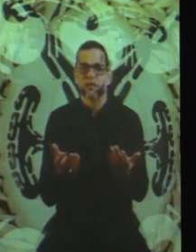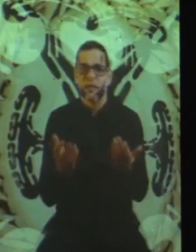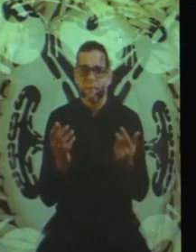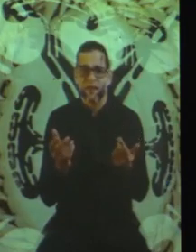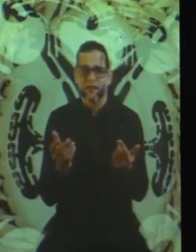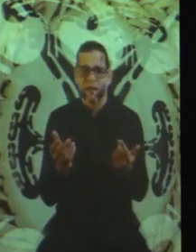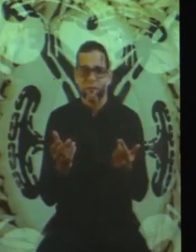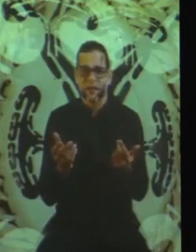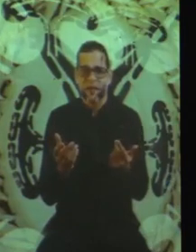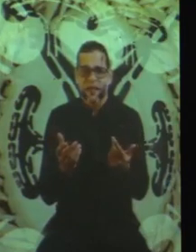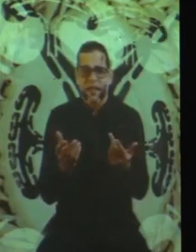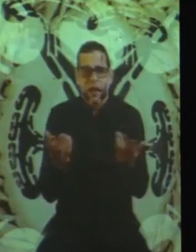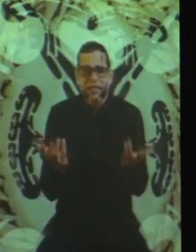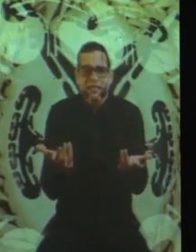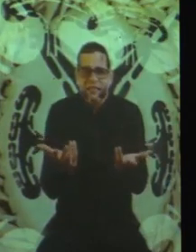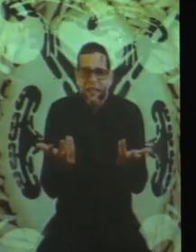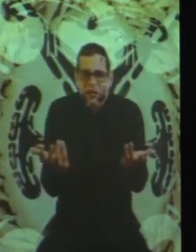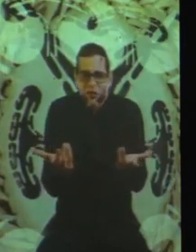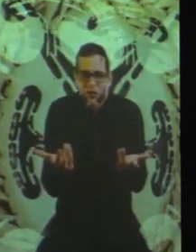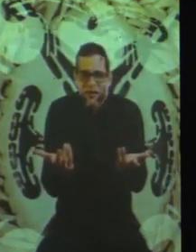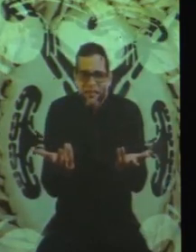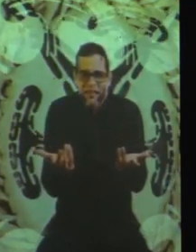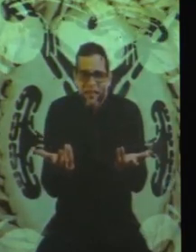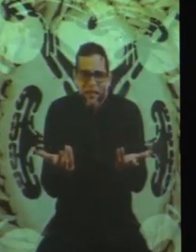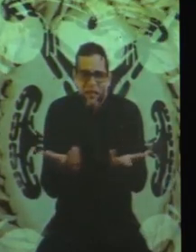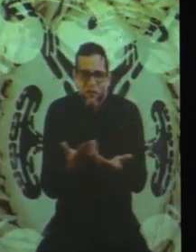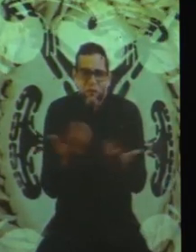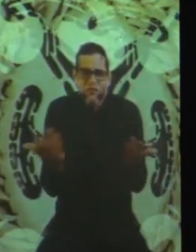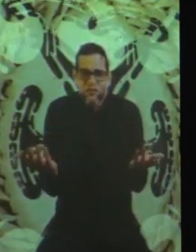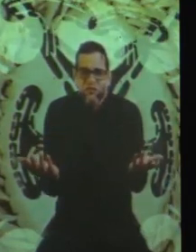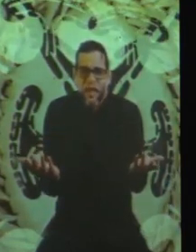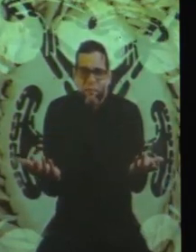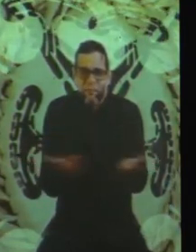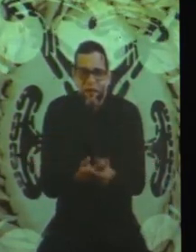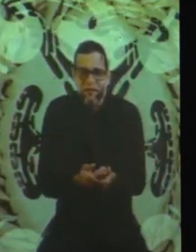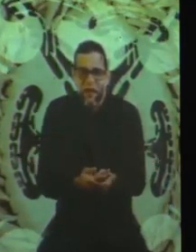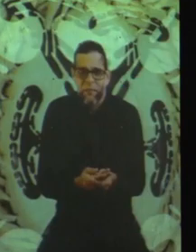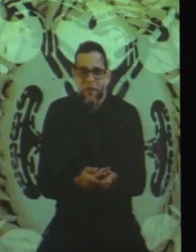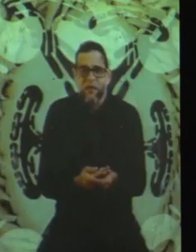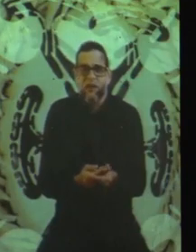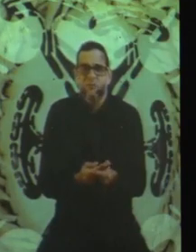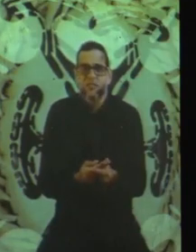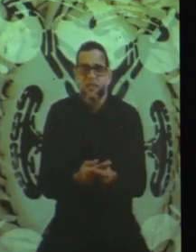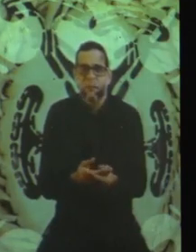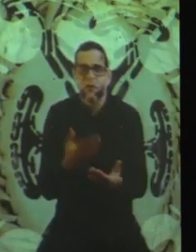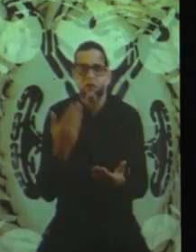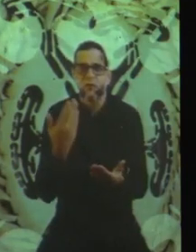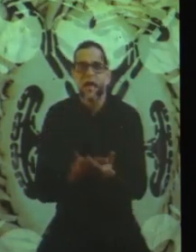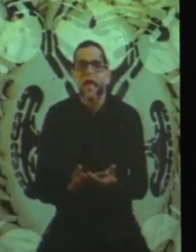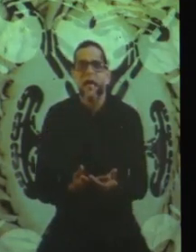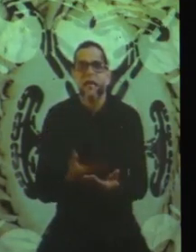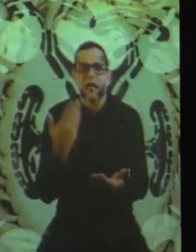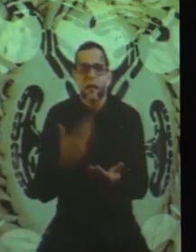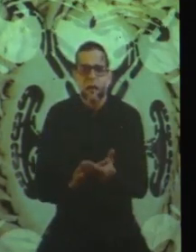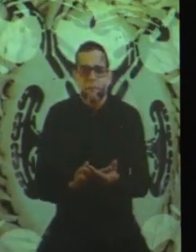girl named Beldam. I didn't like her or anything. It was just her name, Beldam. And her name just kept going through my